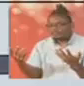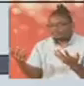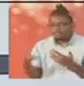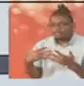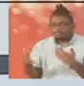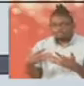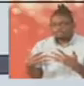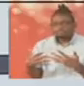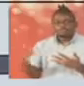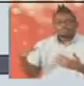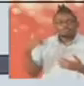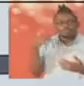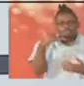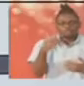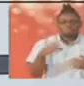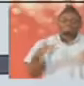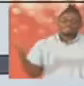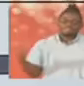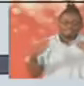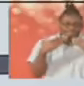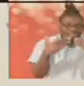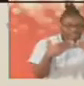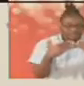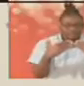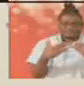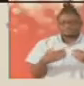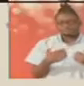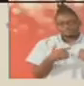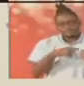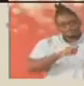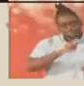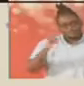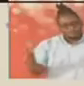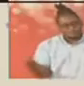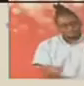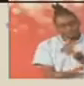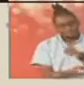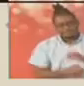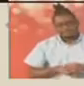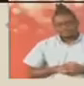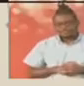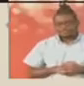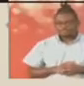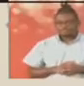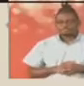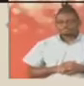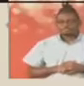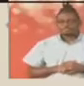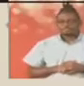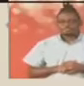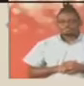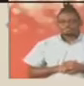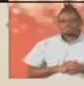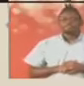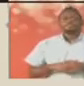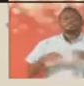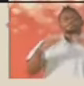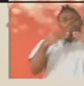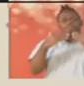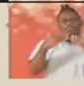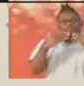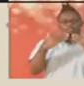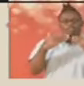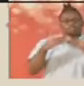thank you very much as I hand over back to Candice. Thank you very much, Mr. Siram Singh, and he gave us a national